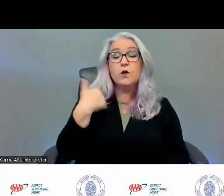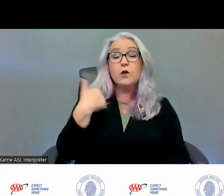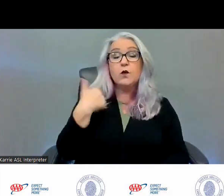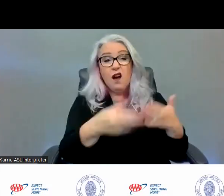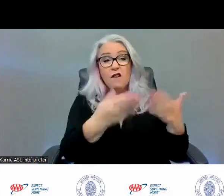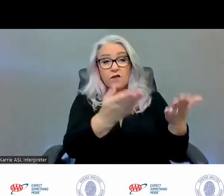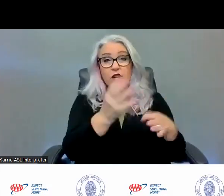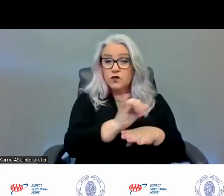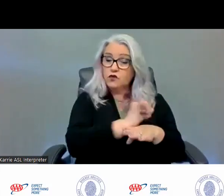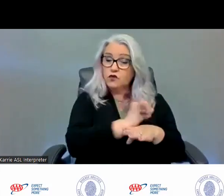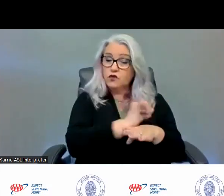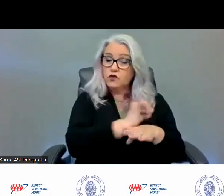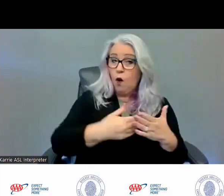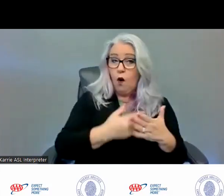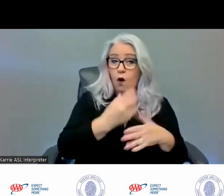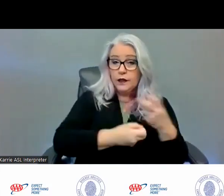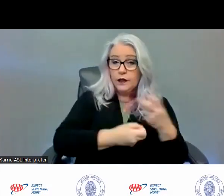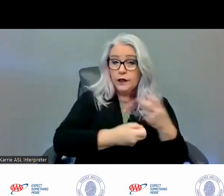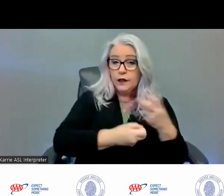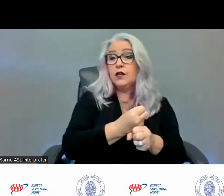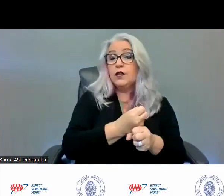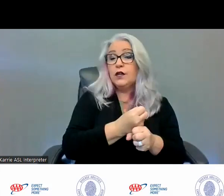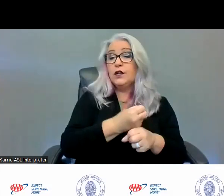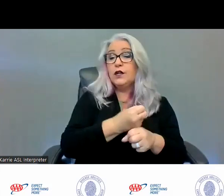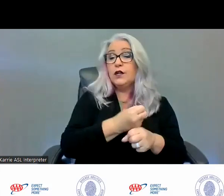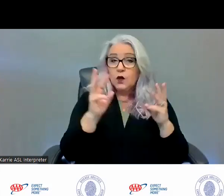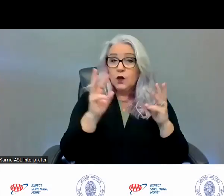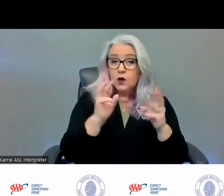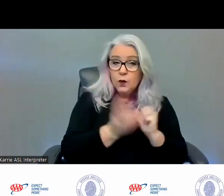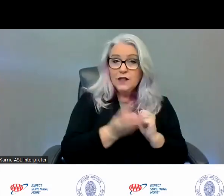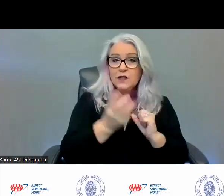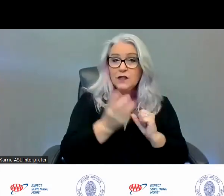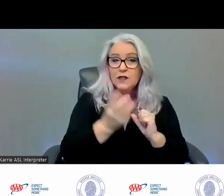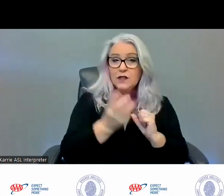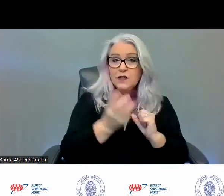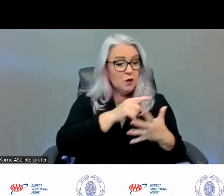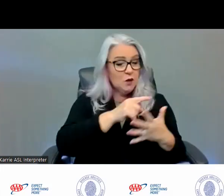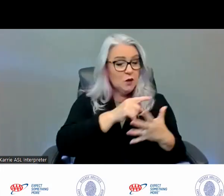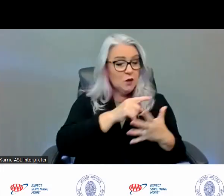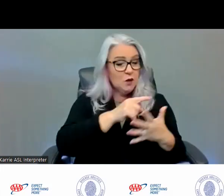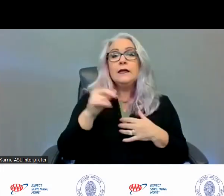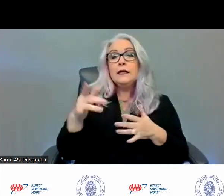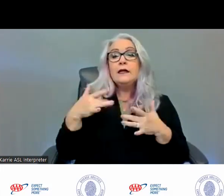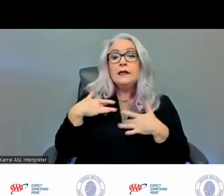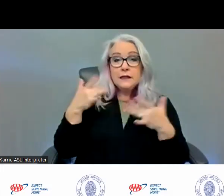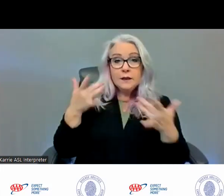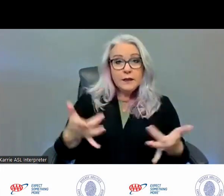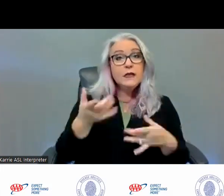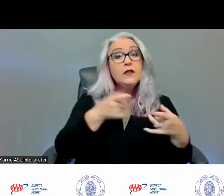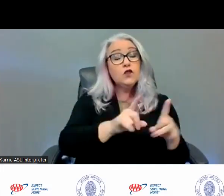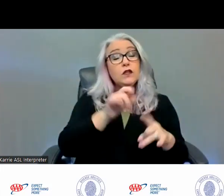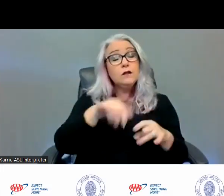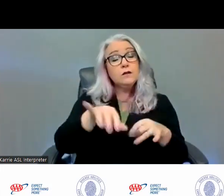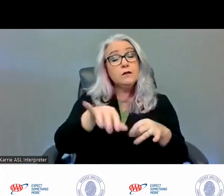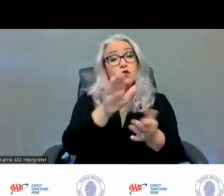the year, fall, winter, and summer semesters. During the year, during the school year, they typically